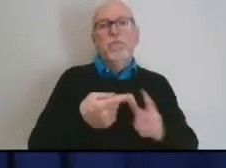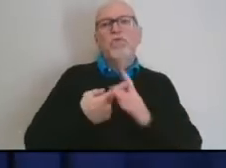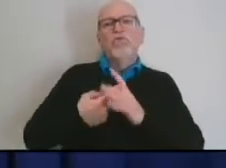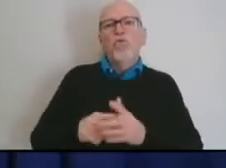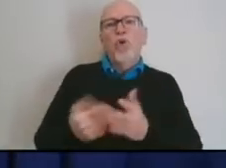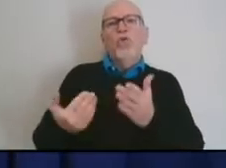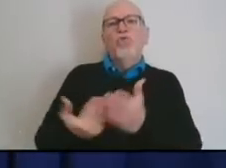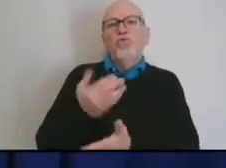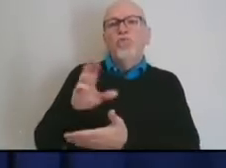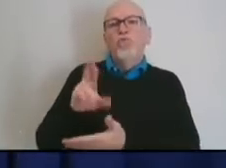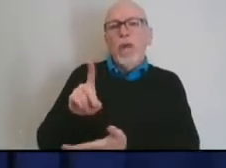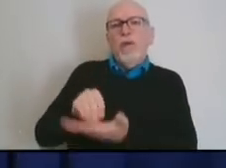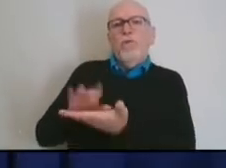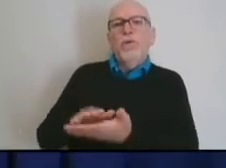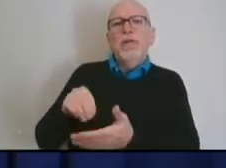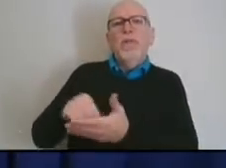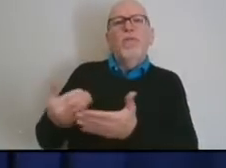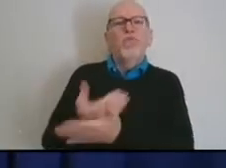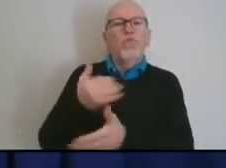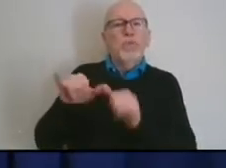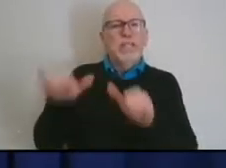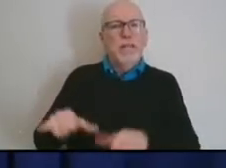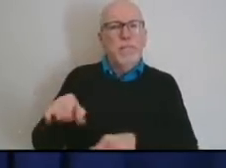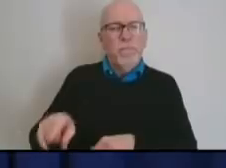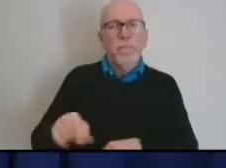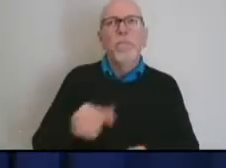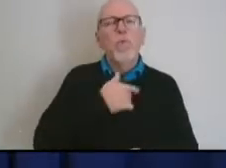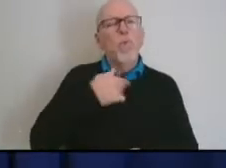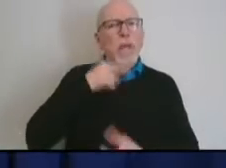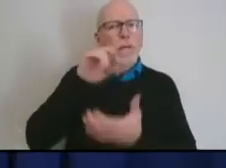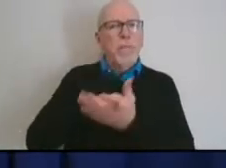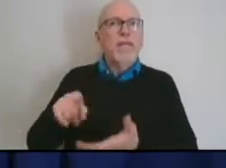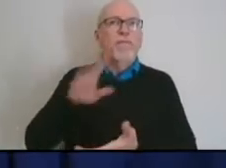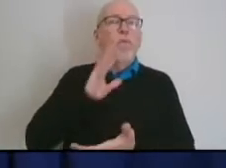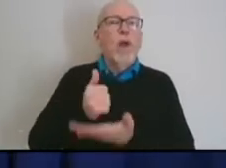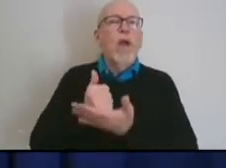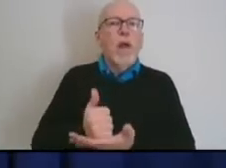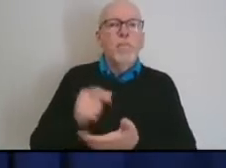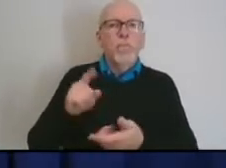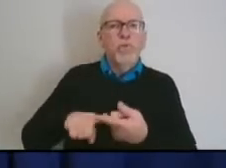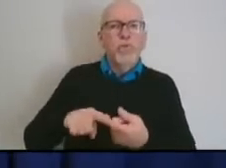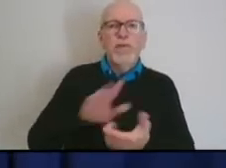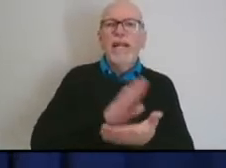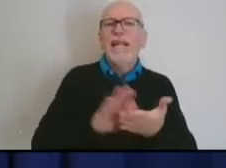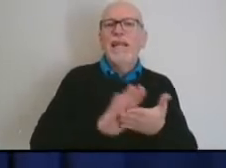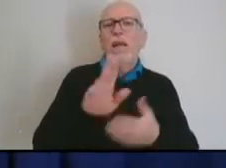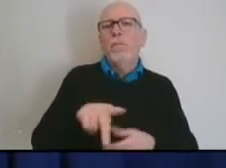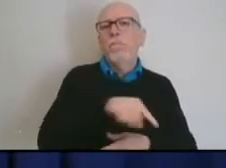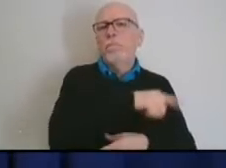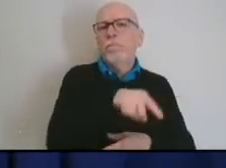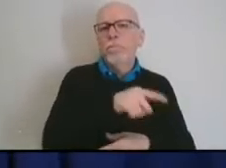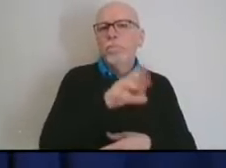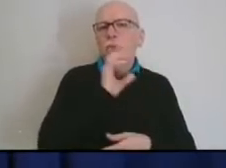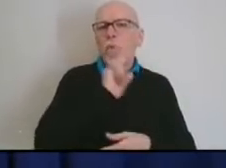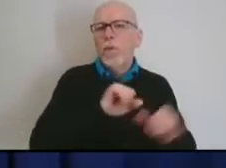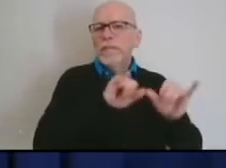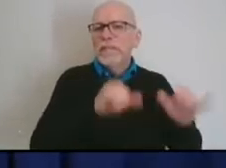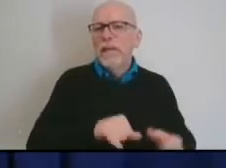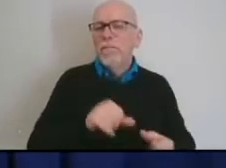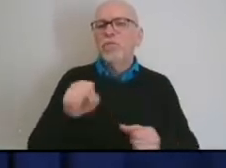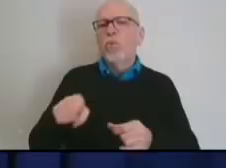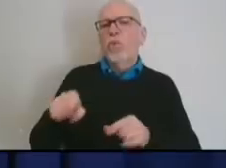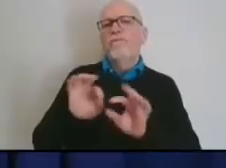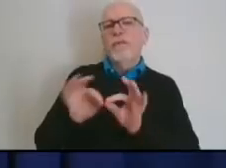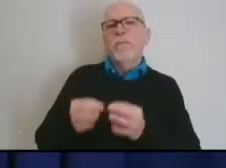in our new Drive system, which we believe will help to clean those records up so that families can have